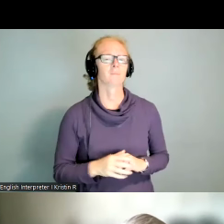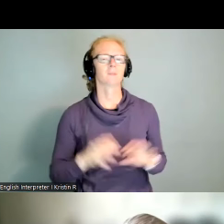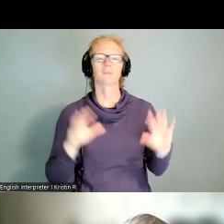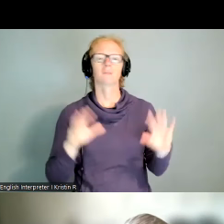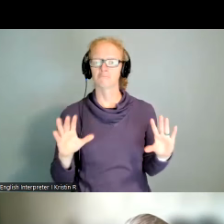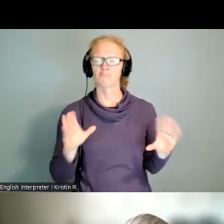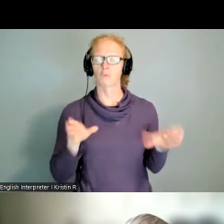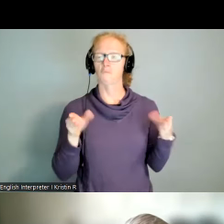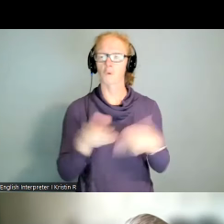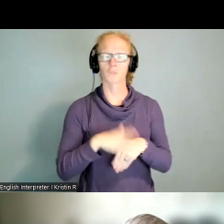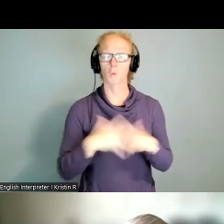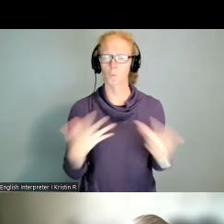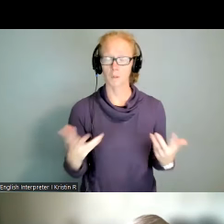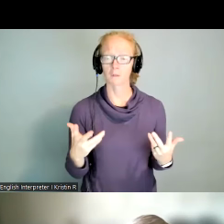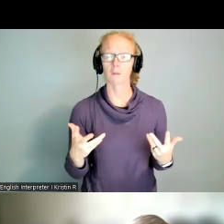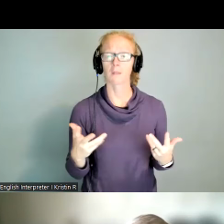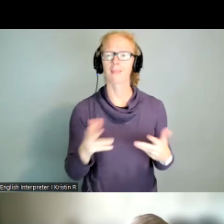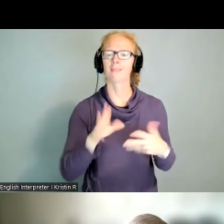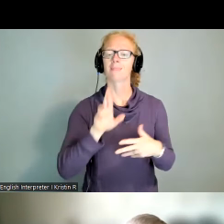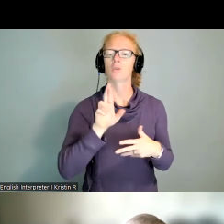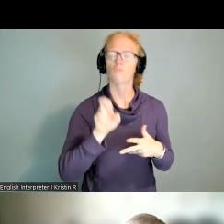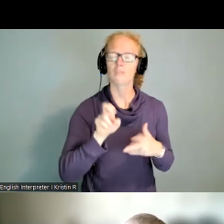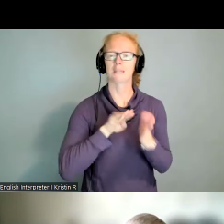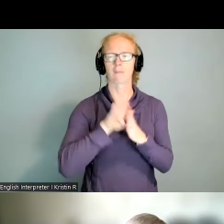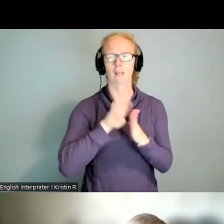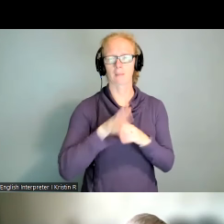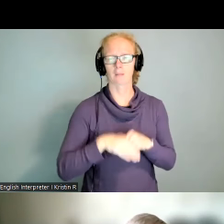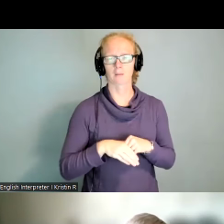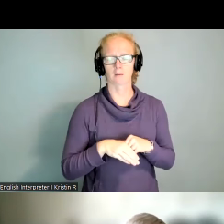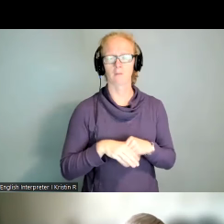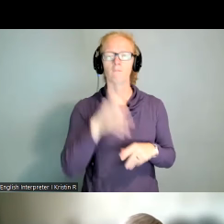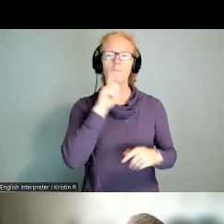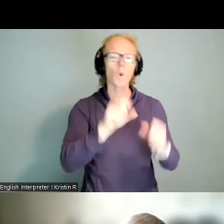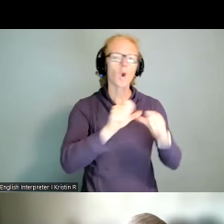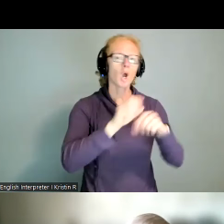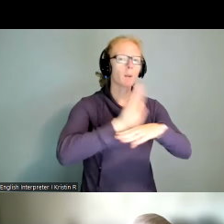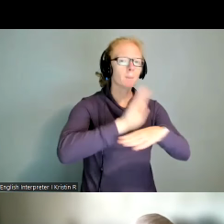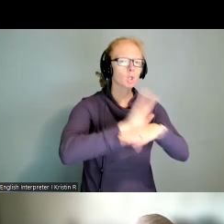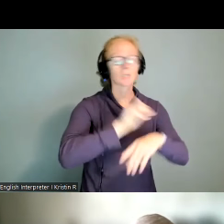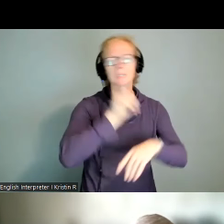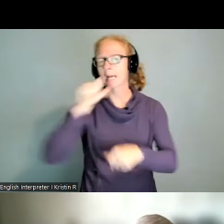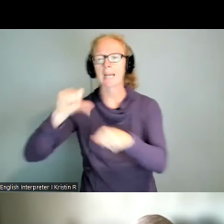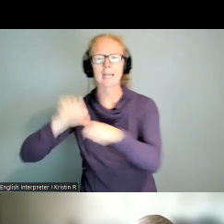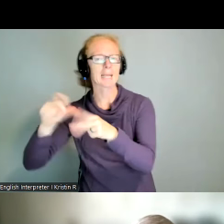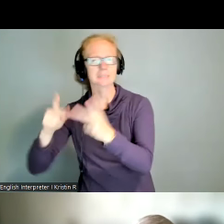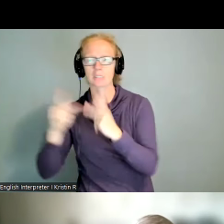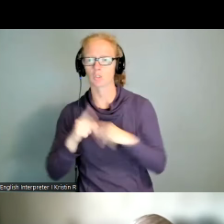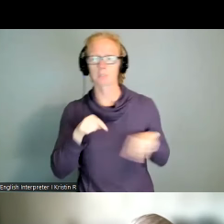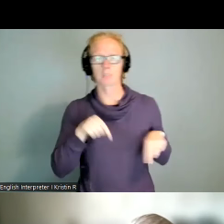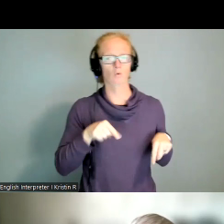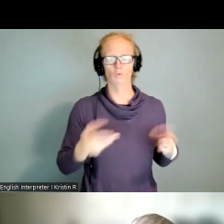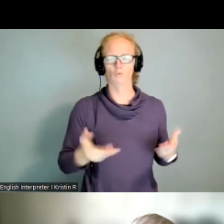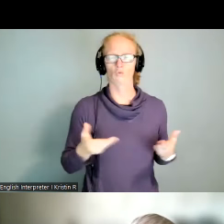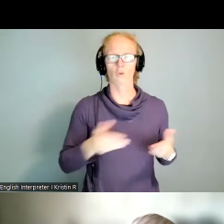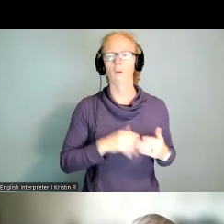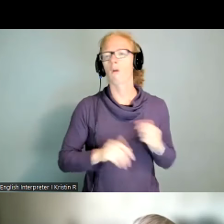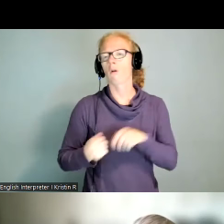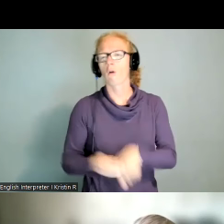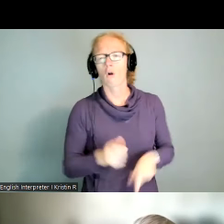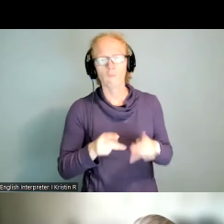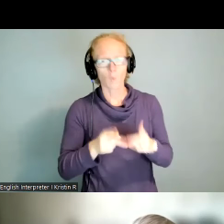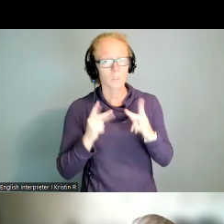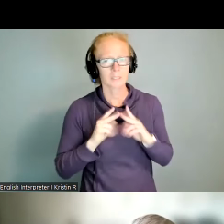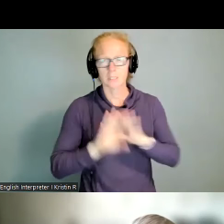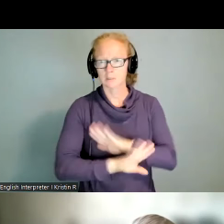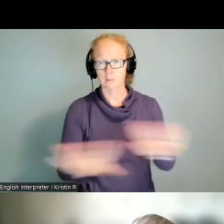focusing on the redevelopment of commercial strips, and we're not looking at gas stations and golf courses and that sort of thing.